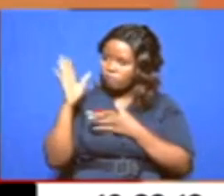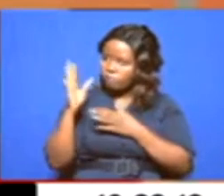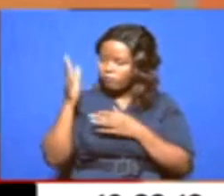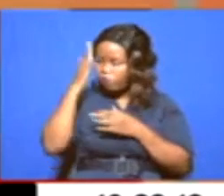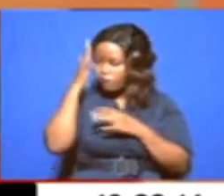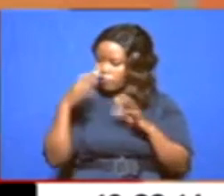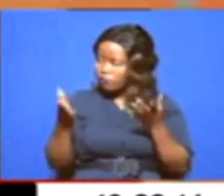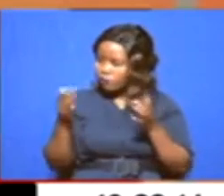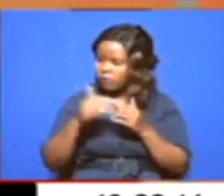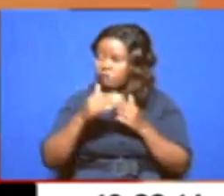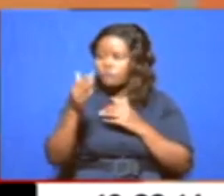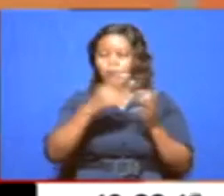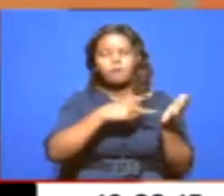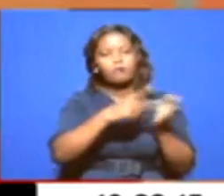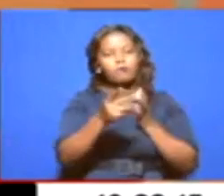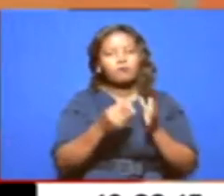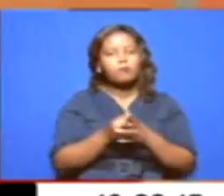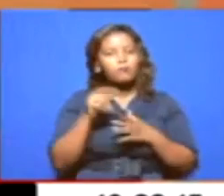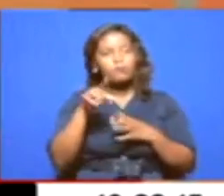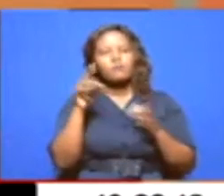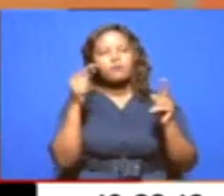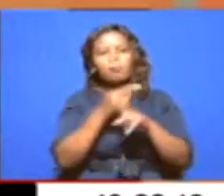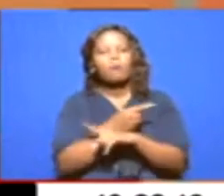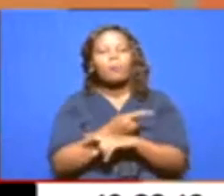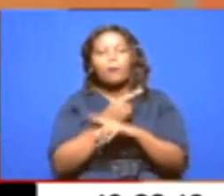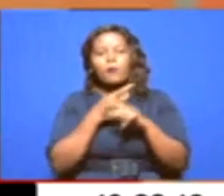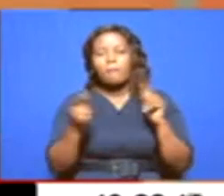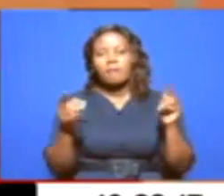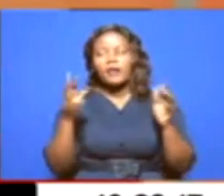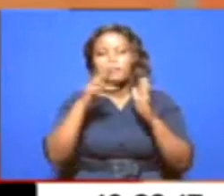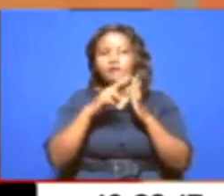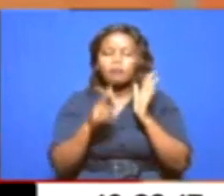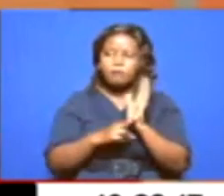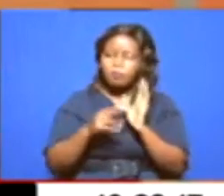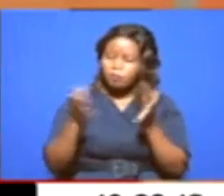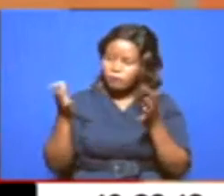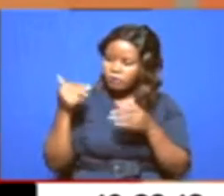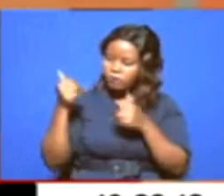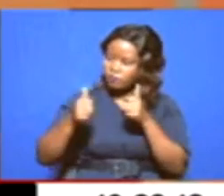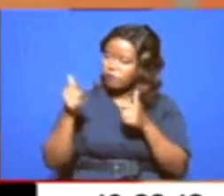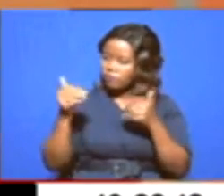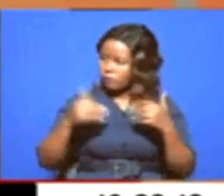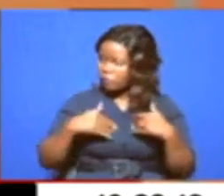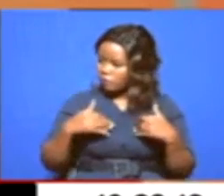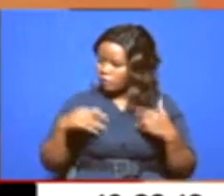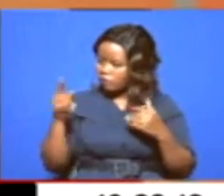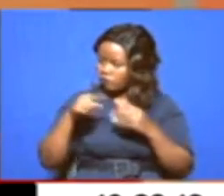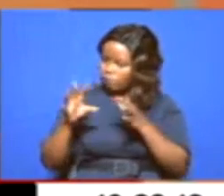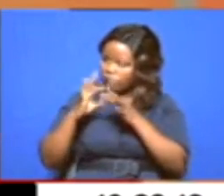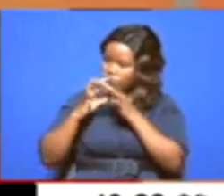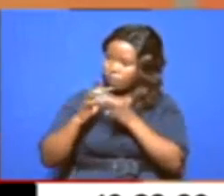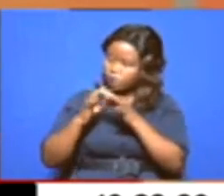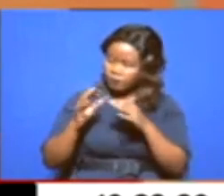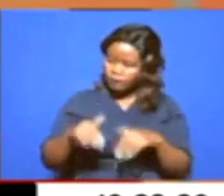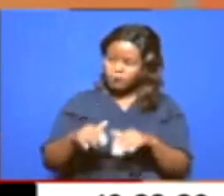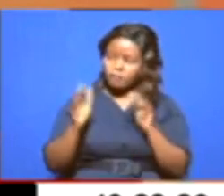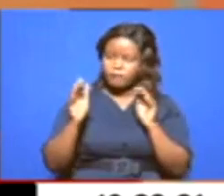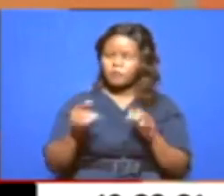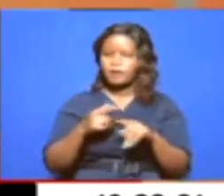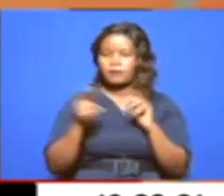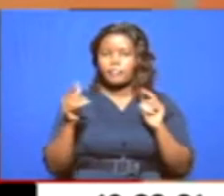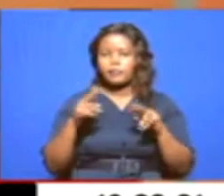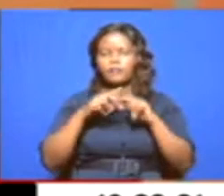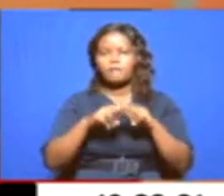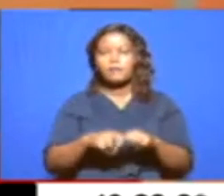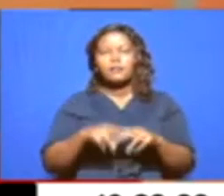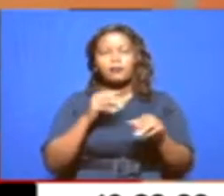pay them. So it is different, but according to the rules and regulations given by World Athletics, we stick to that. But of course, it depends on the